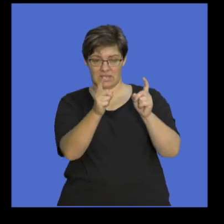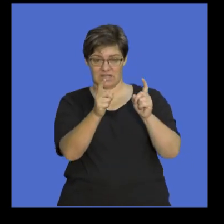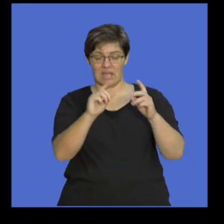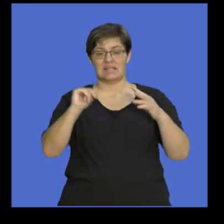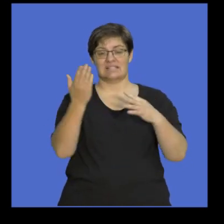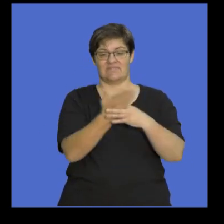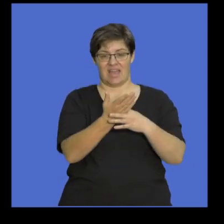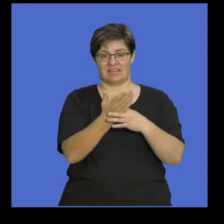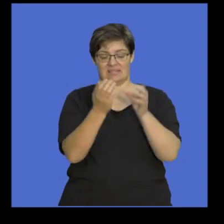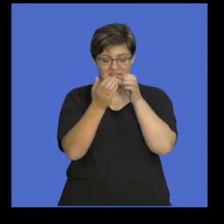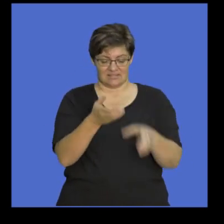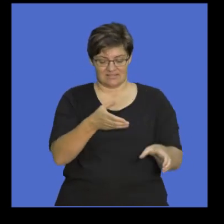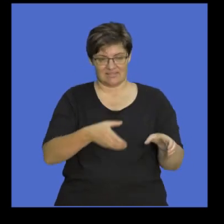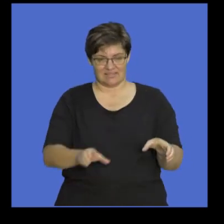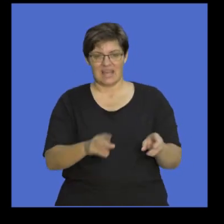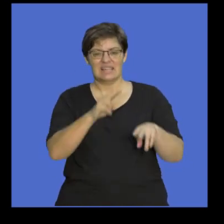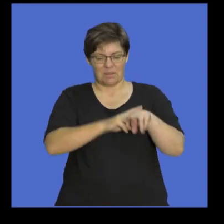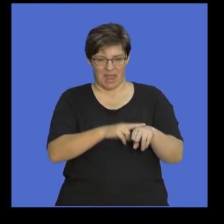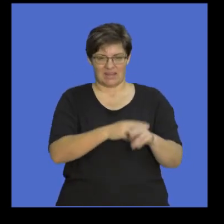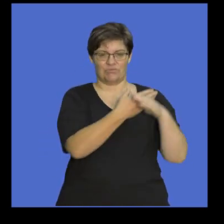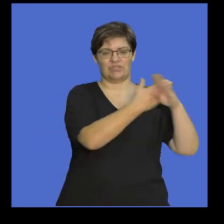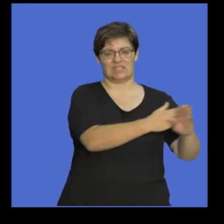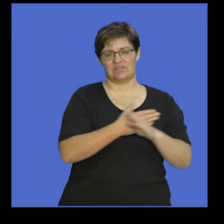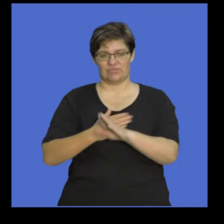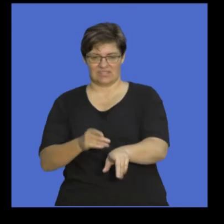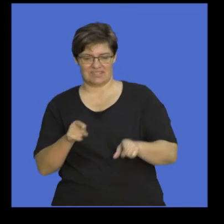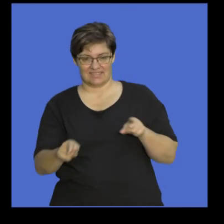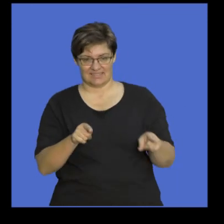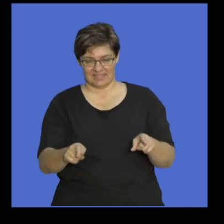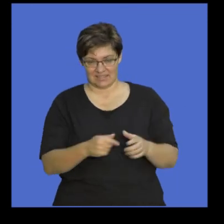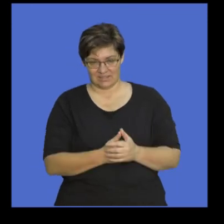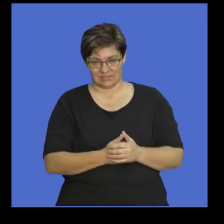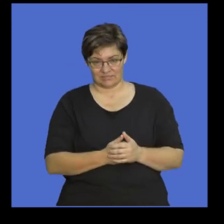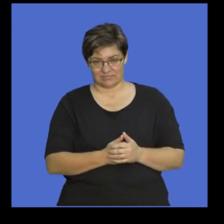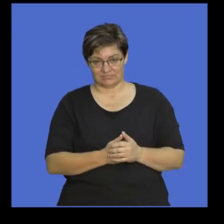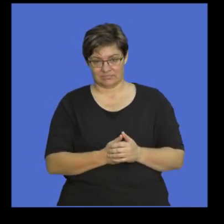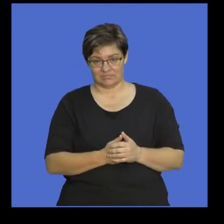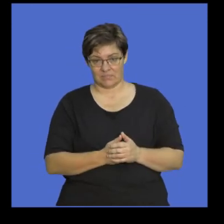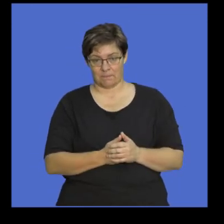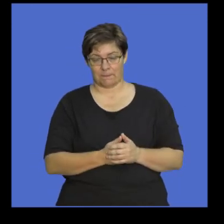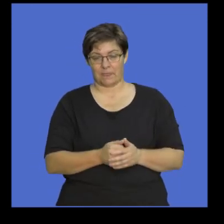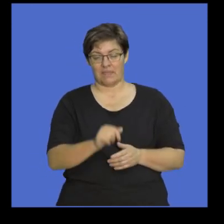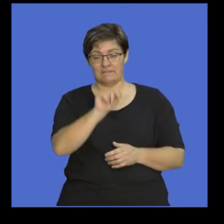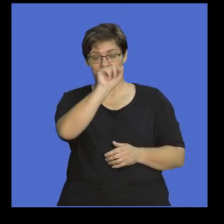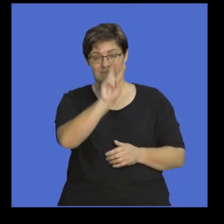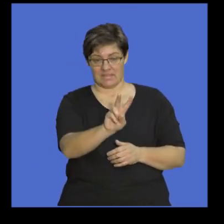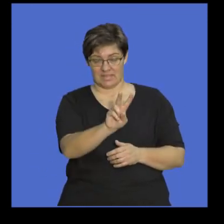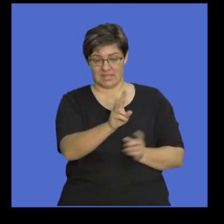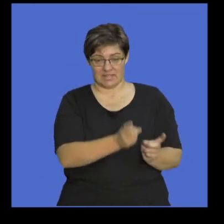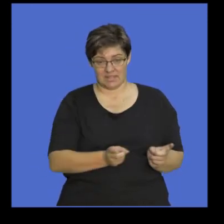across the battery is divided in proportion to the resistance of the resistors. you'd realize that